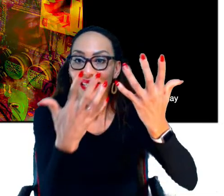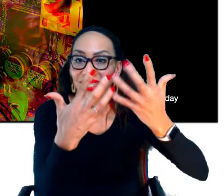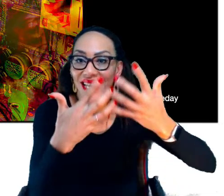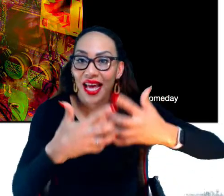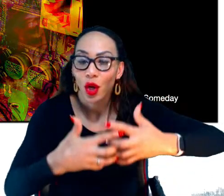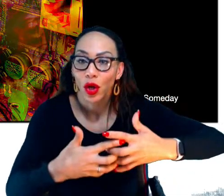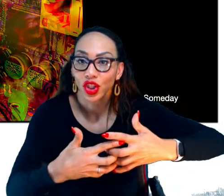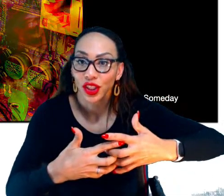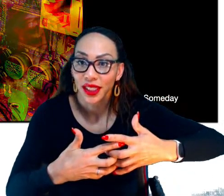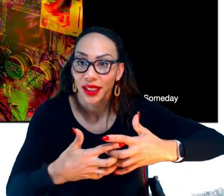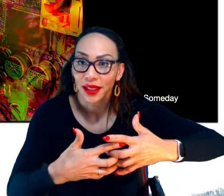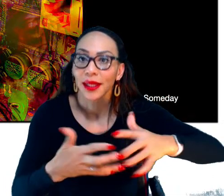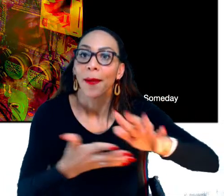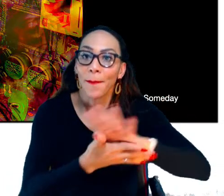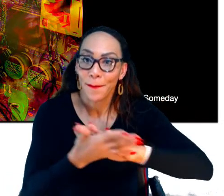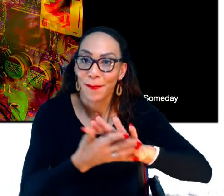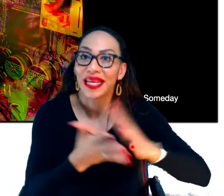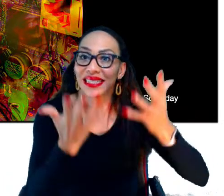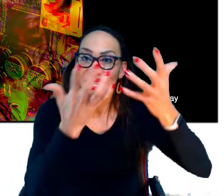again, kind of